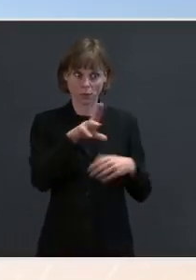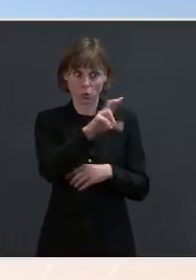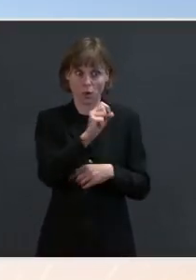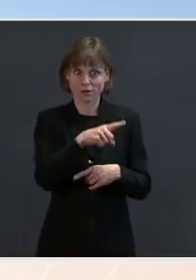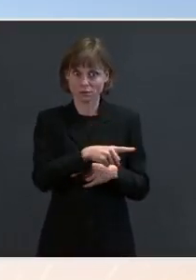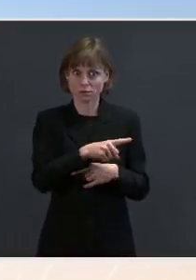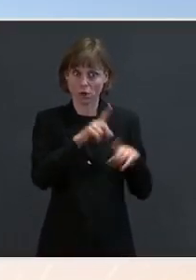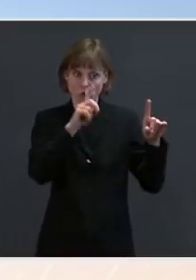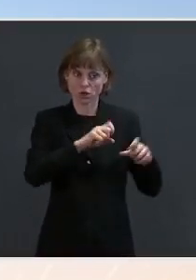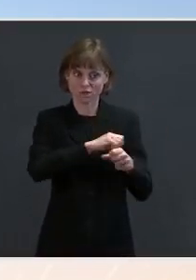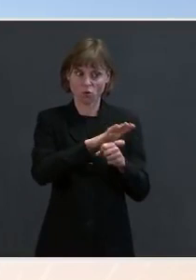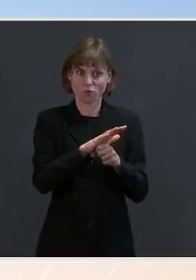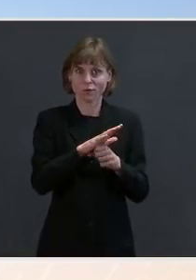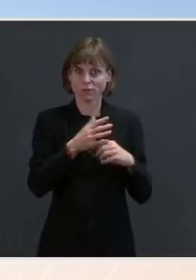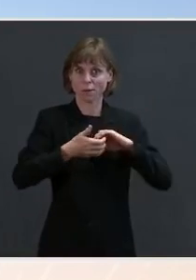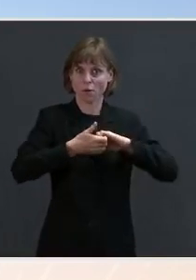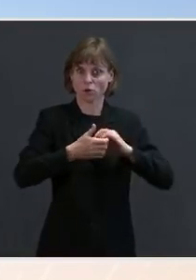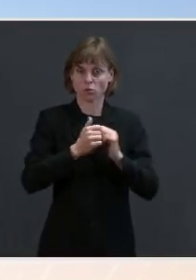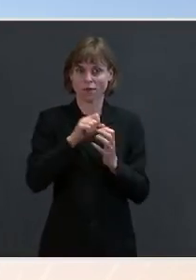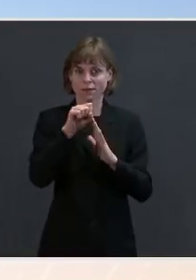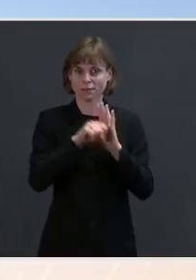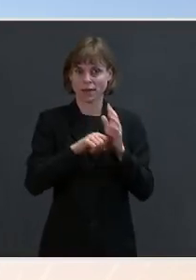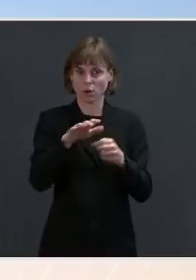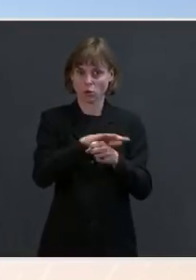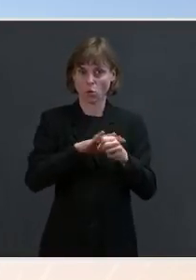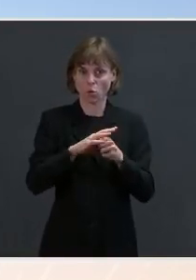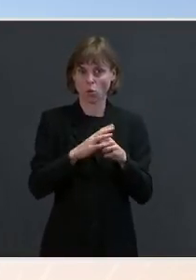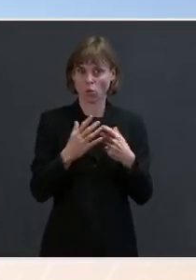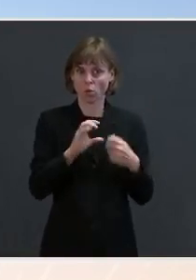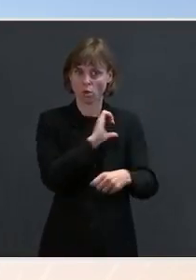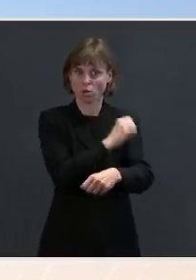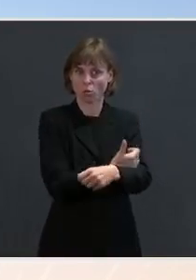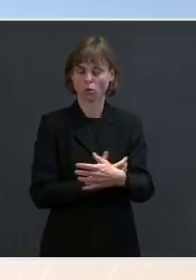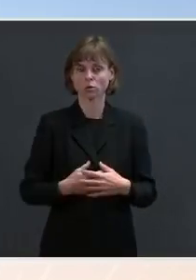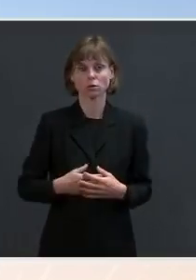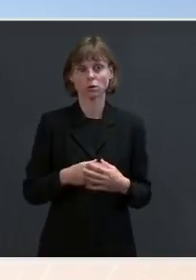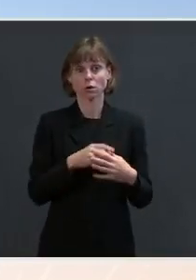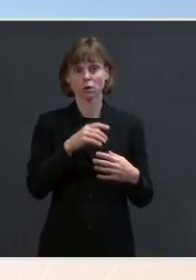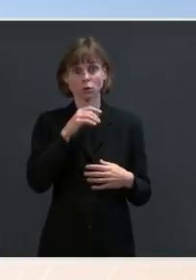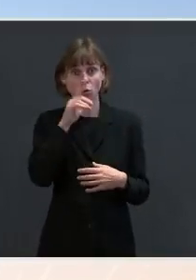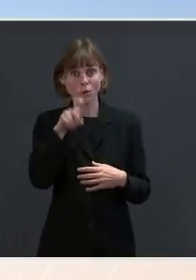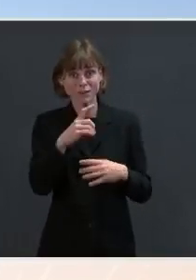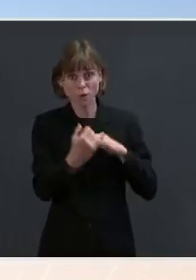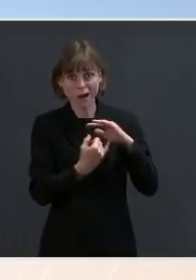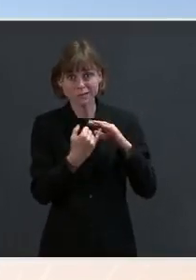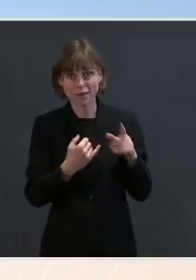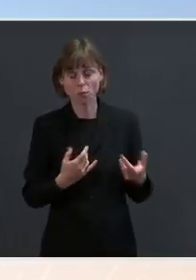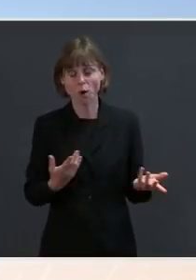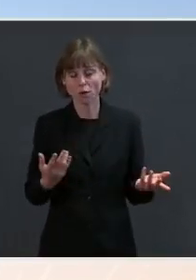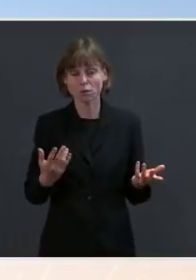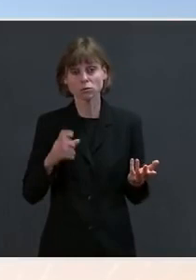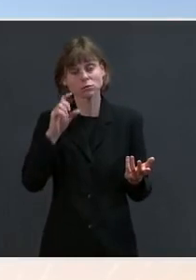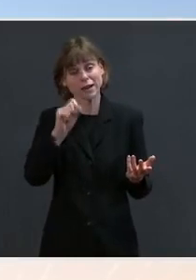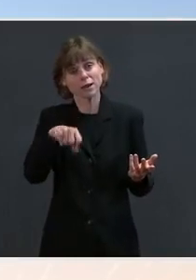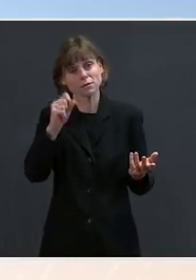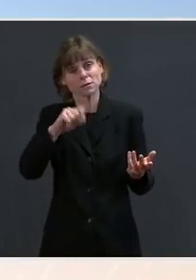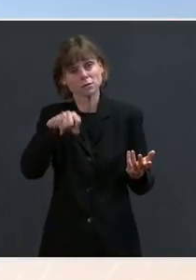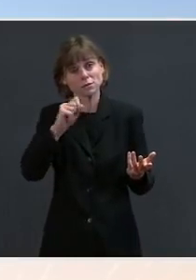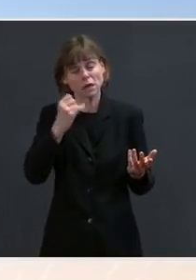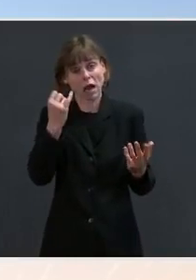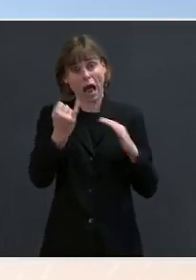partnership with state and local authorities. No need to isolate to make sure that they don't. Well, certainly isolation or isolating,